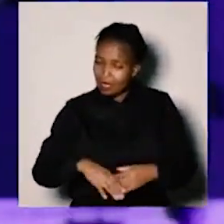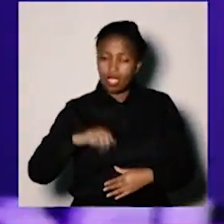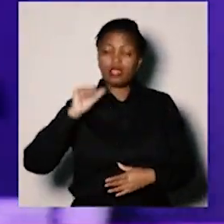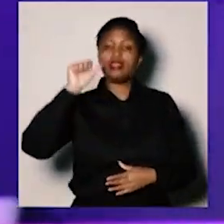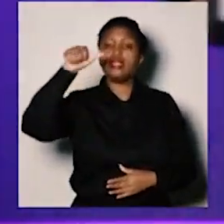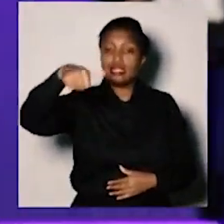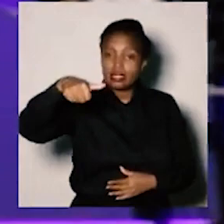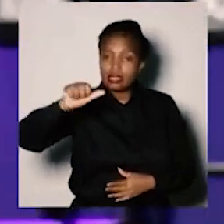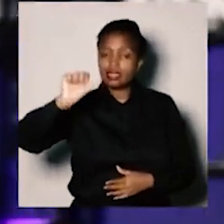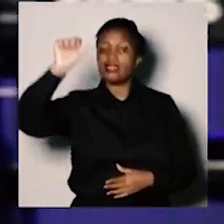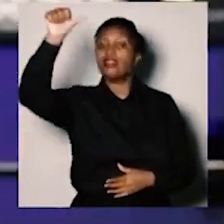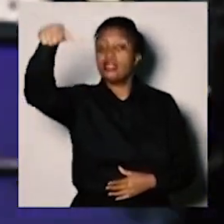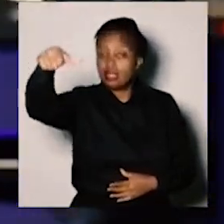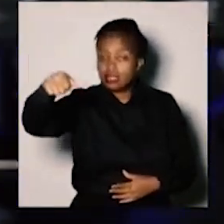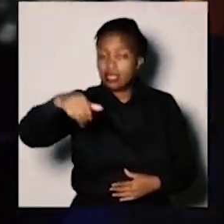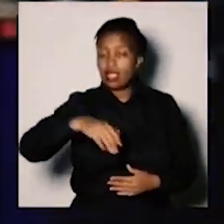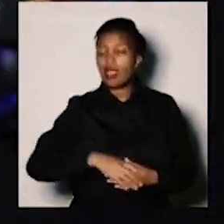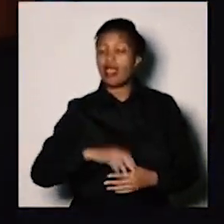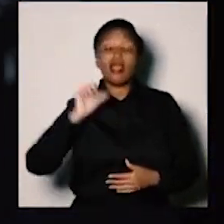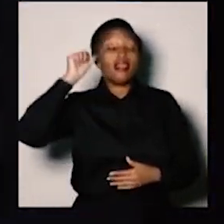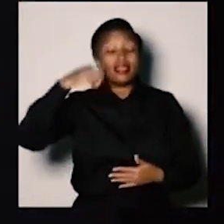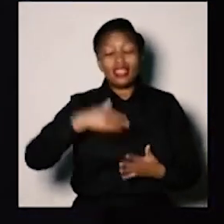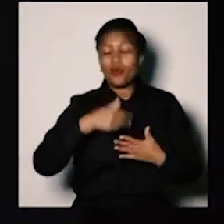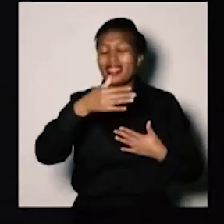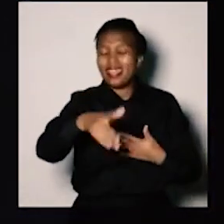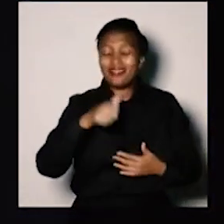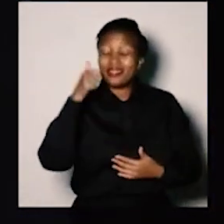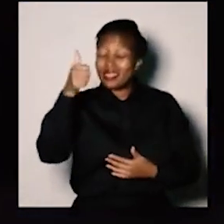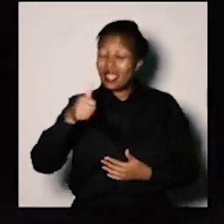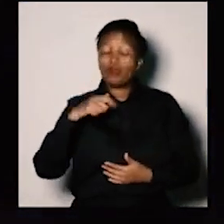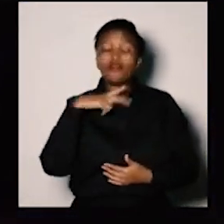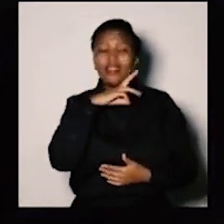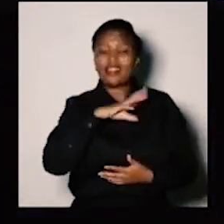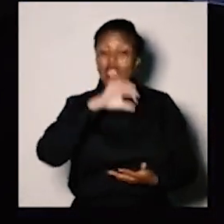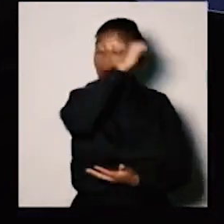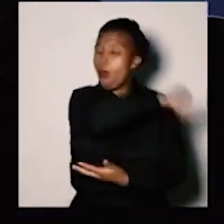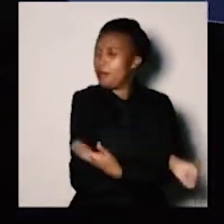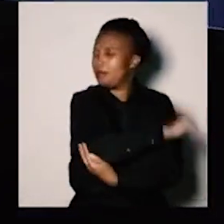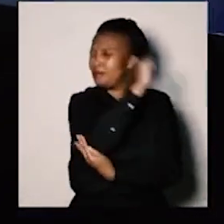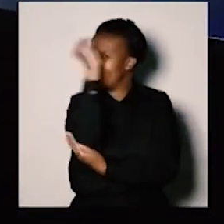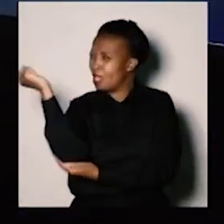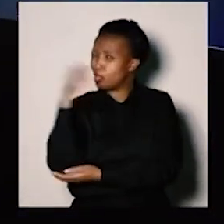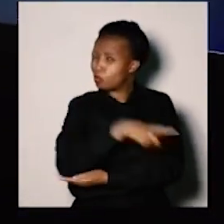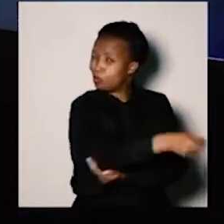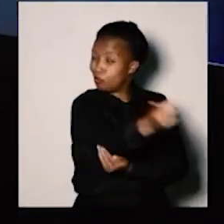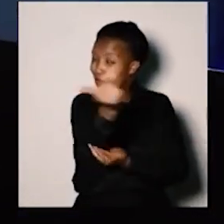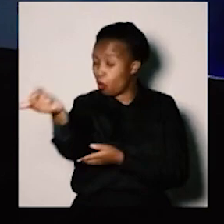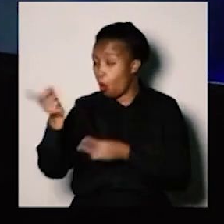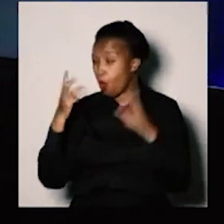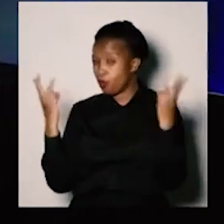next Sunday, the week after Good Friday, we're going to baptize all of them. All of them.